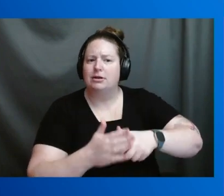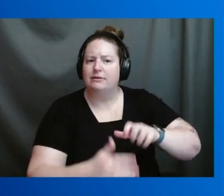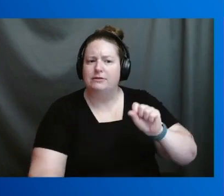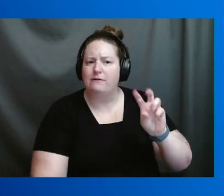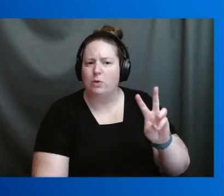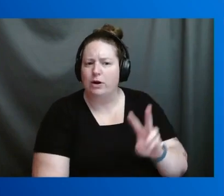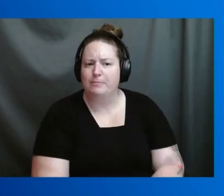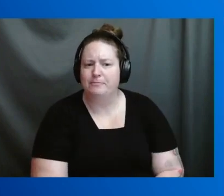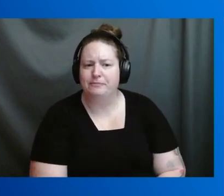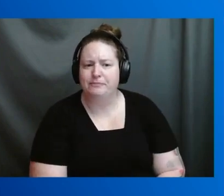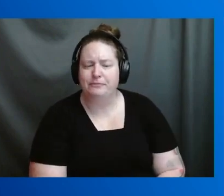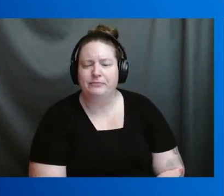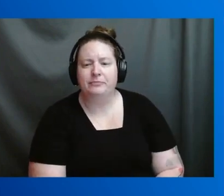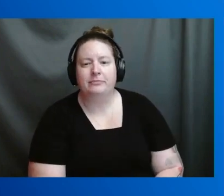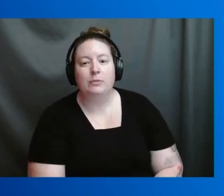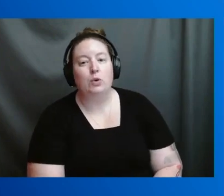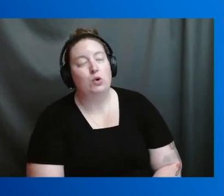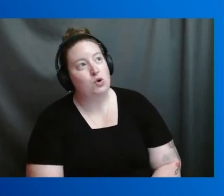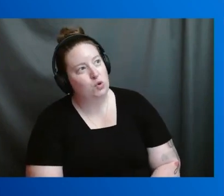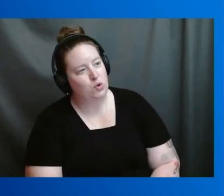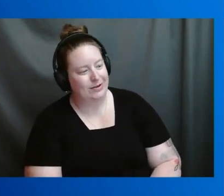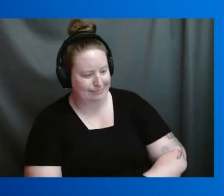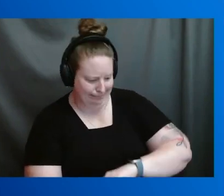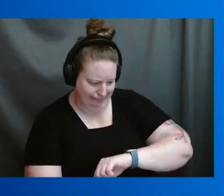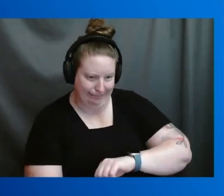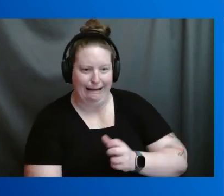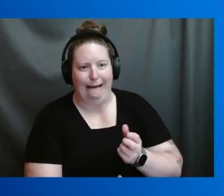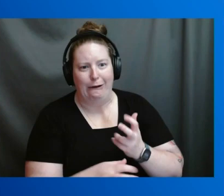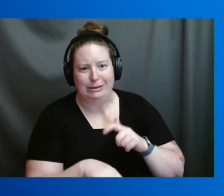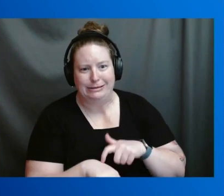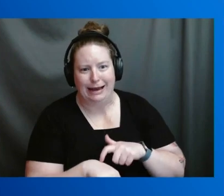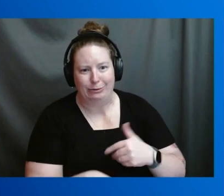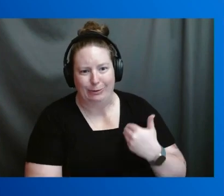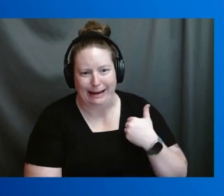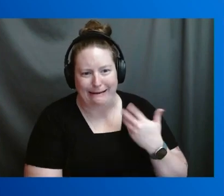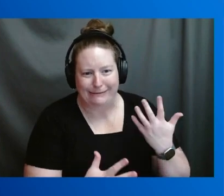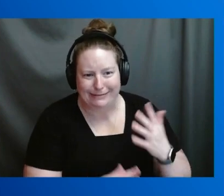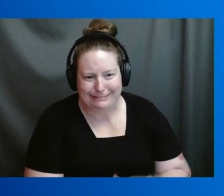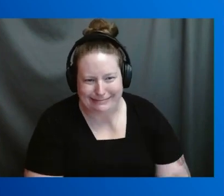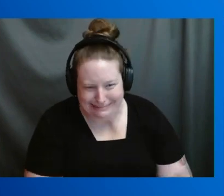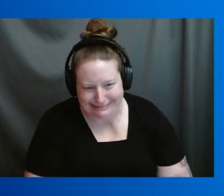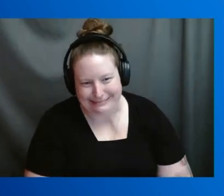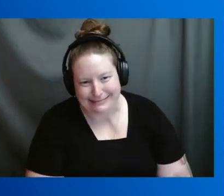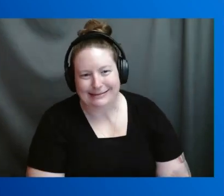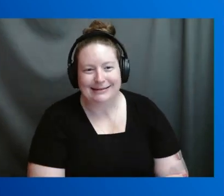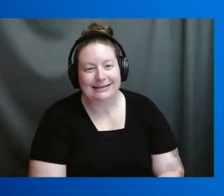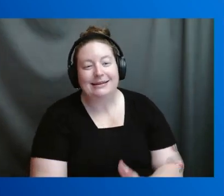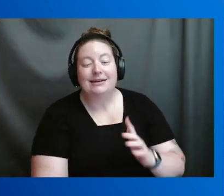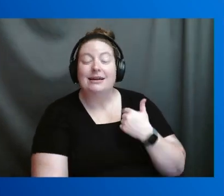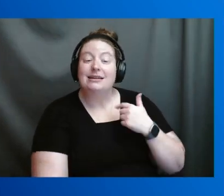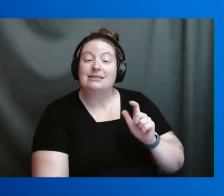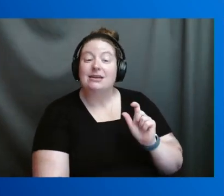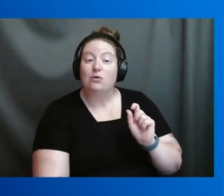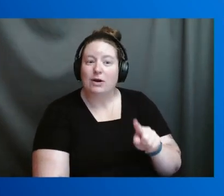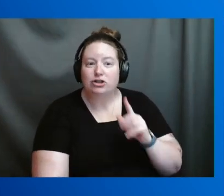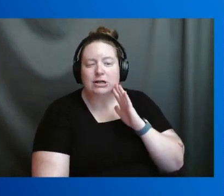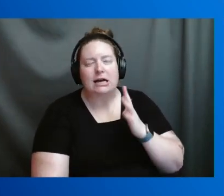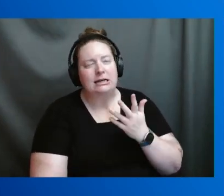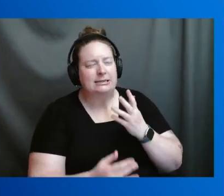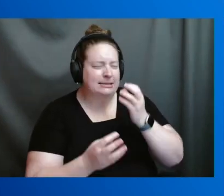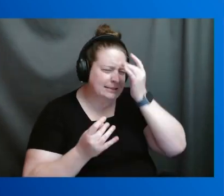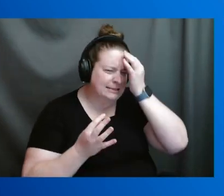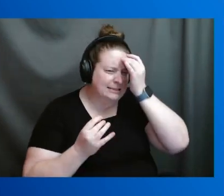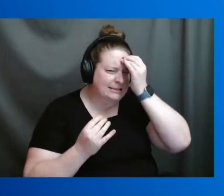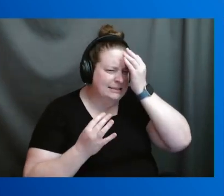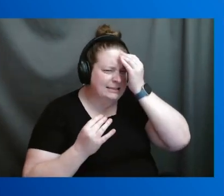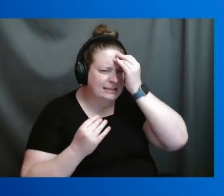Well, how much time do we have, James? Right. So it's it's a question I wrestle with myself, both in terms of being a